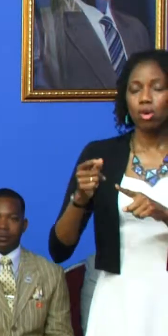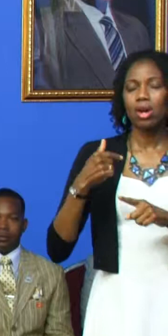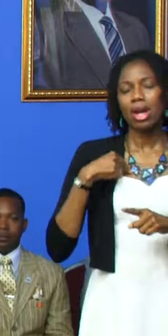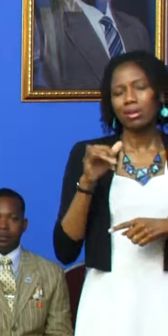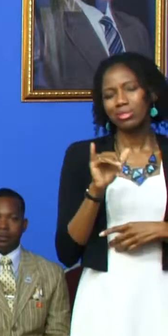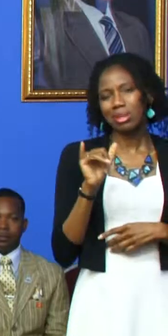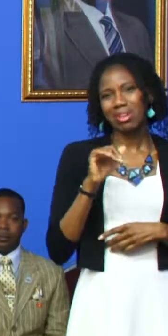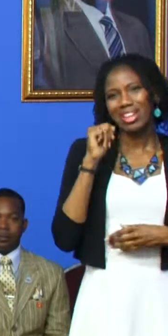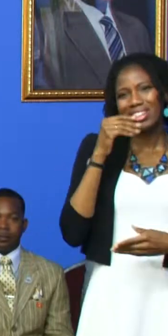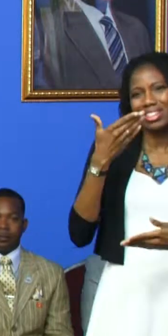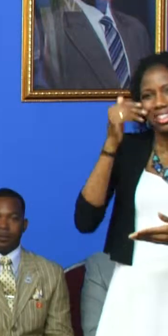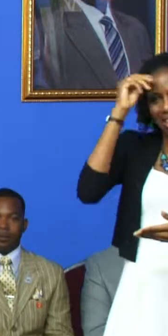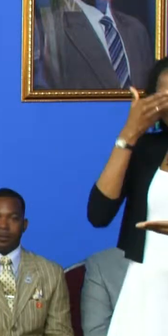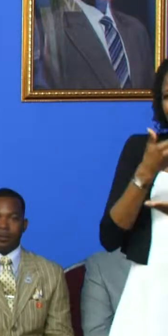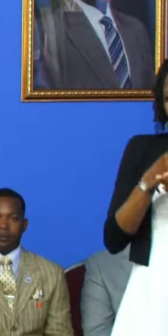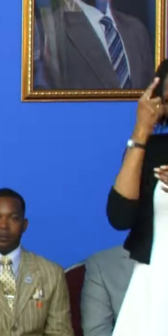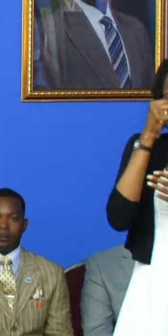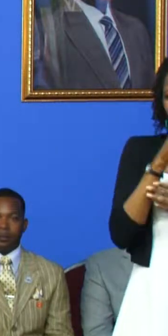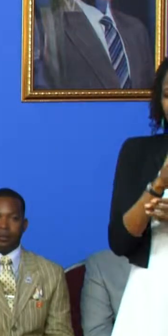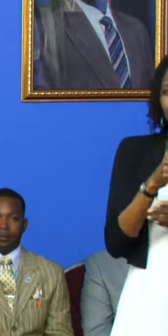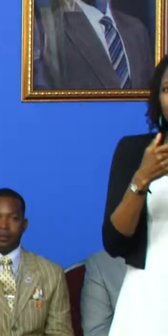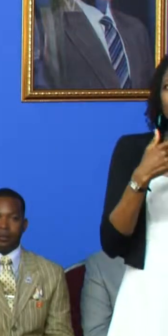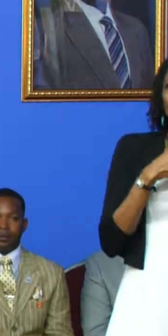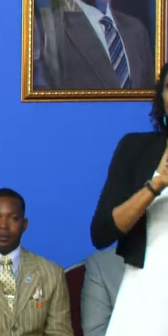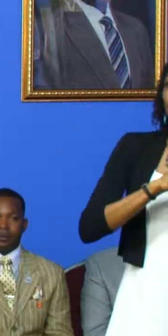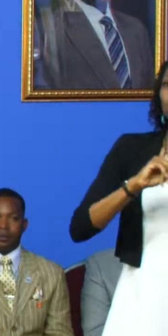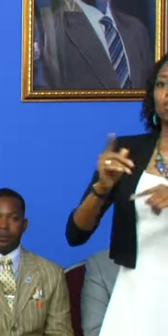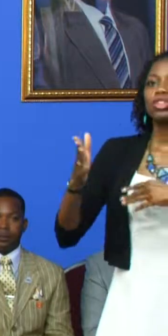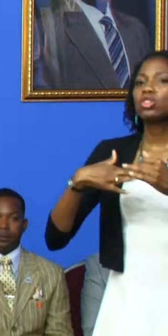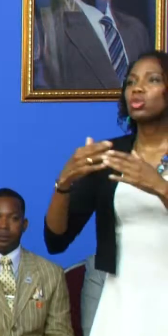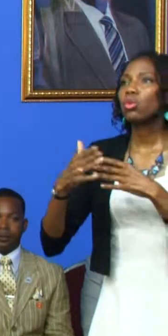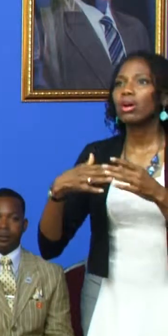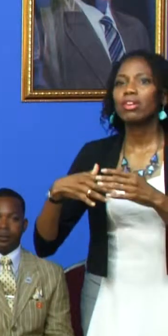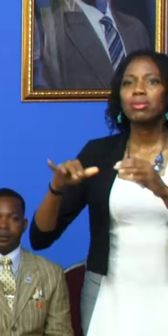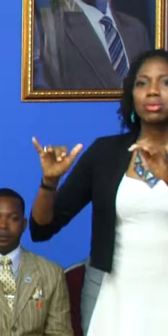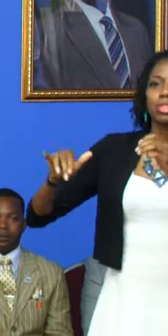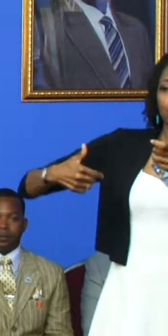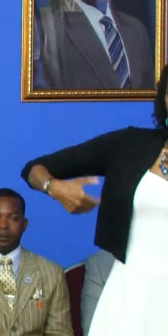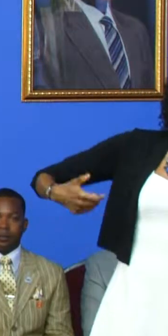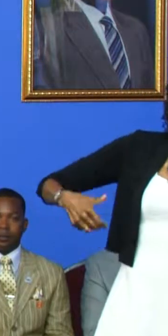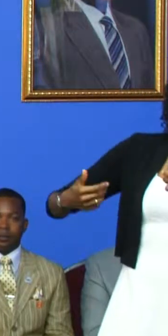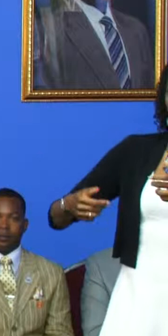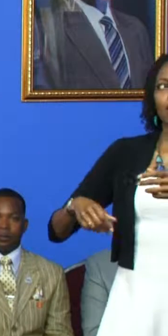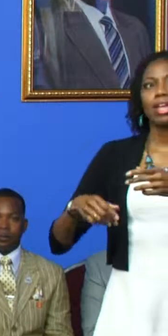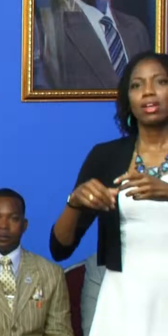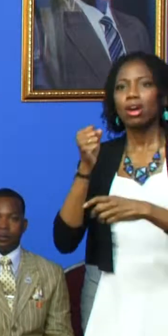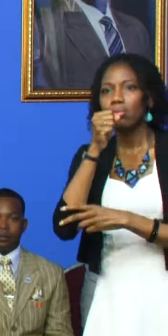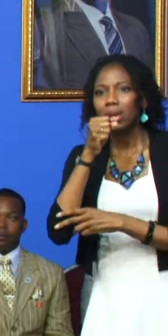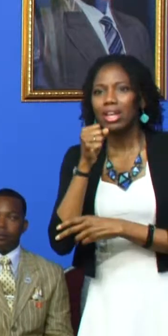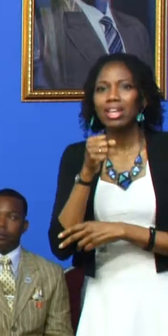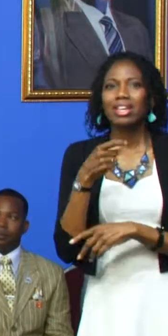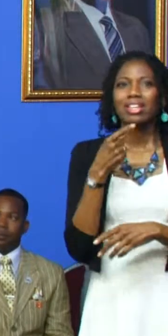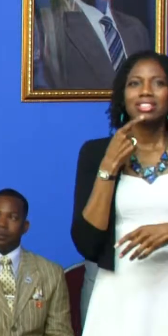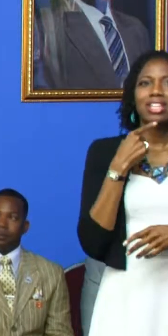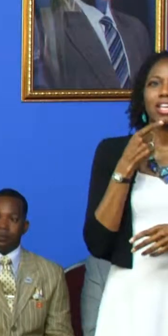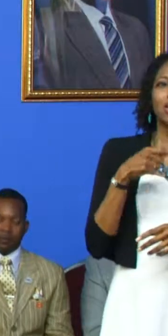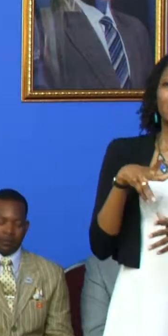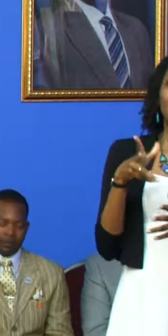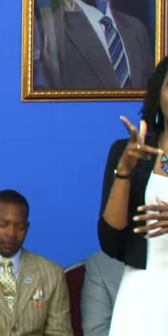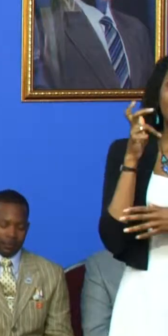to whatever venue he was going to play. And I said, yeah, I heard Al Green was here the other day.